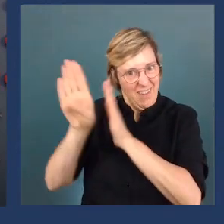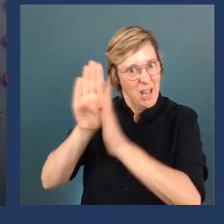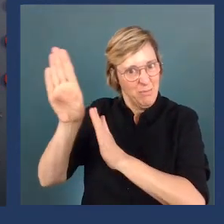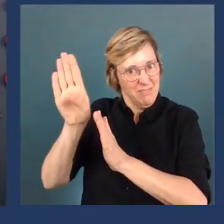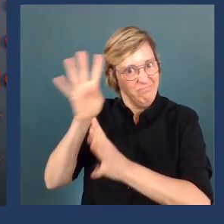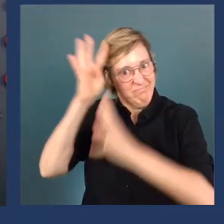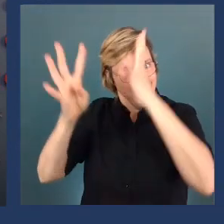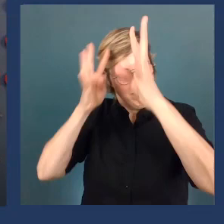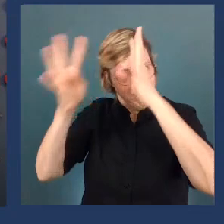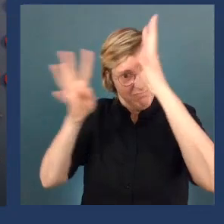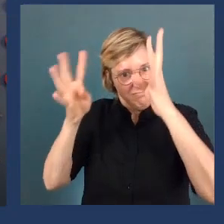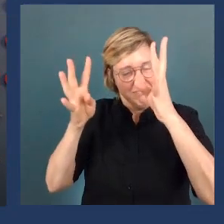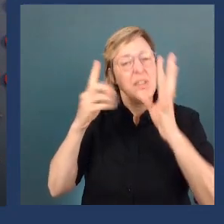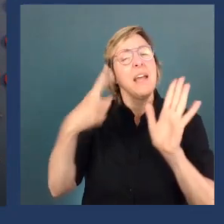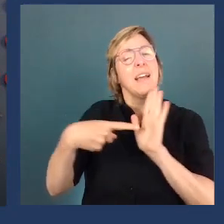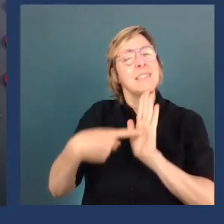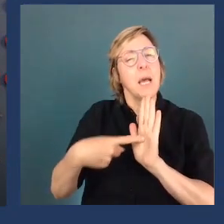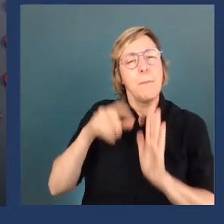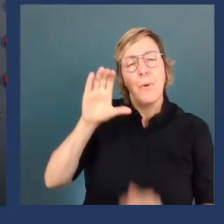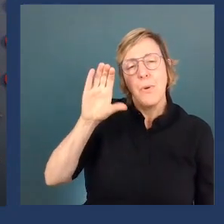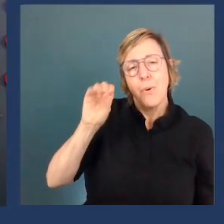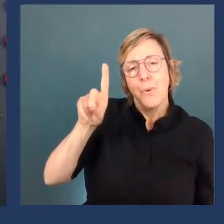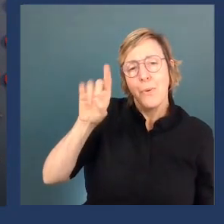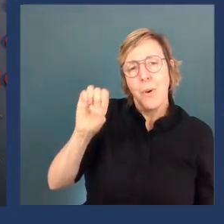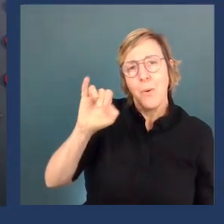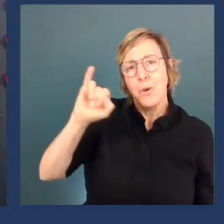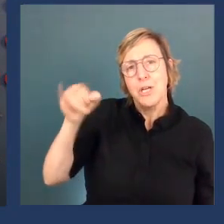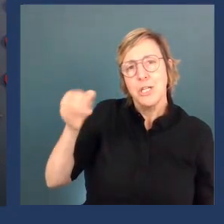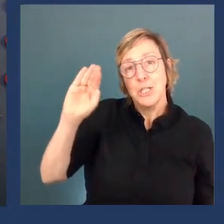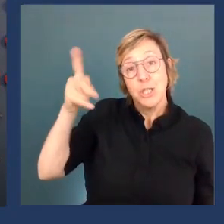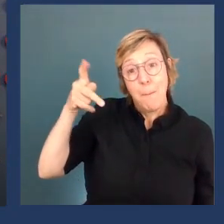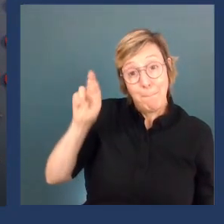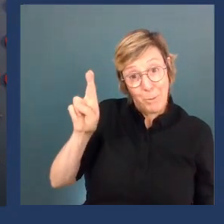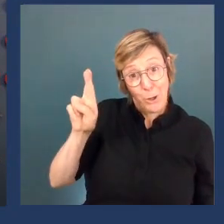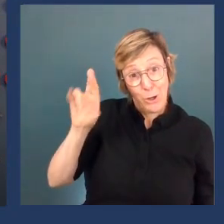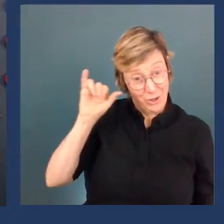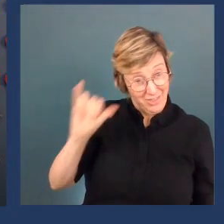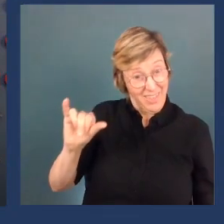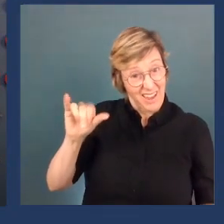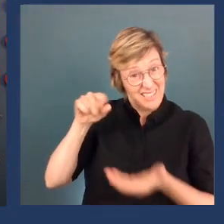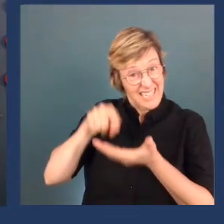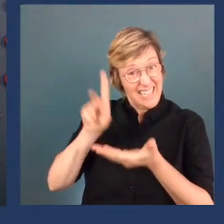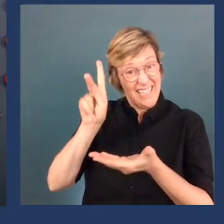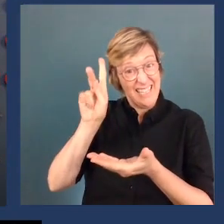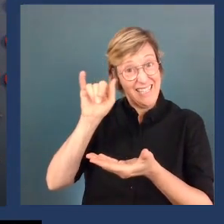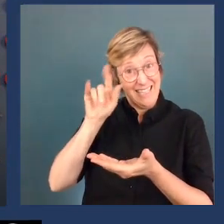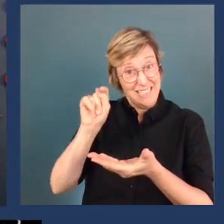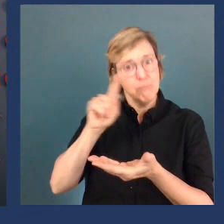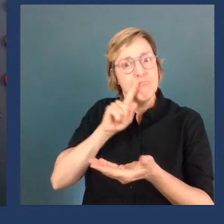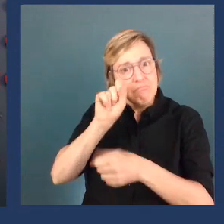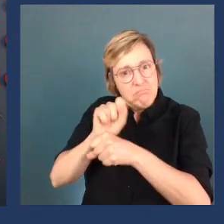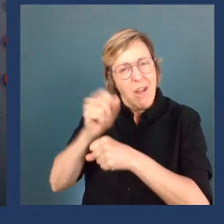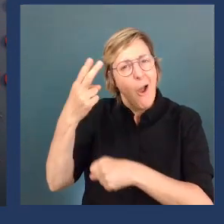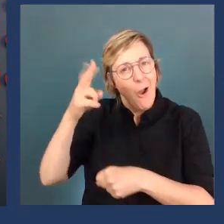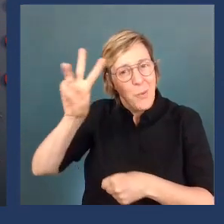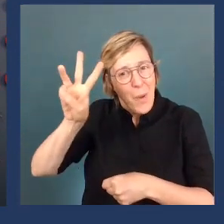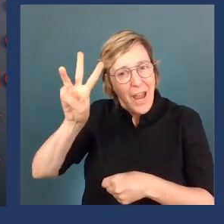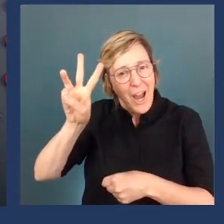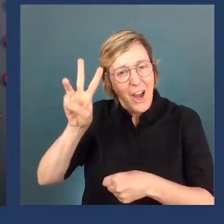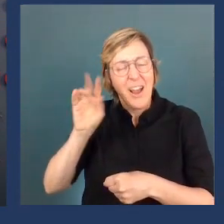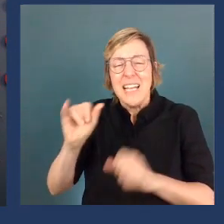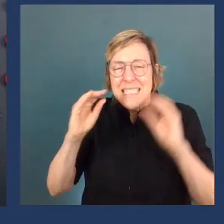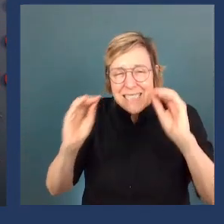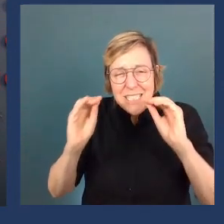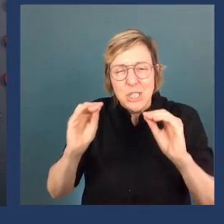research projects that addresses that opportunity. This hardware kit offers a physical programming language designed to teach